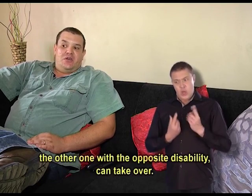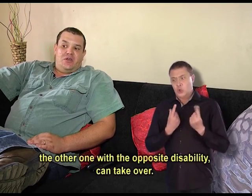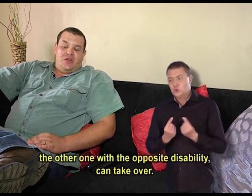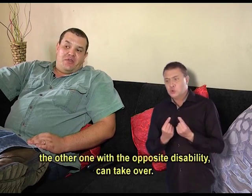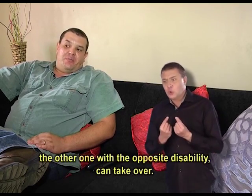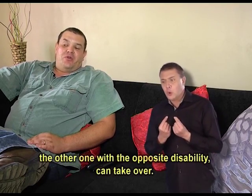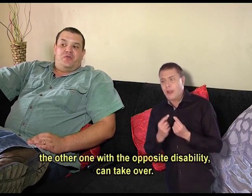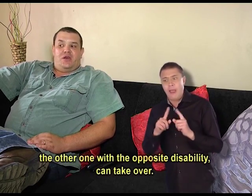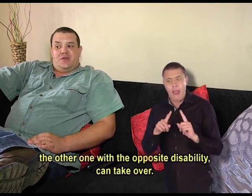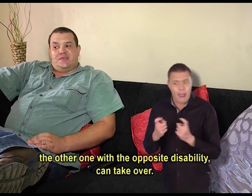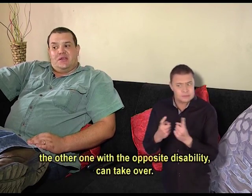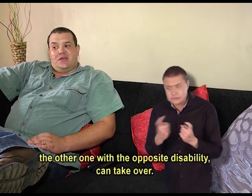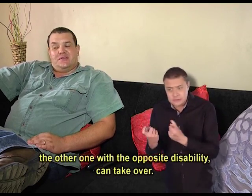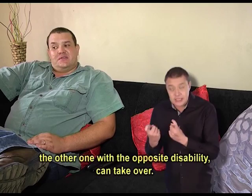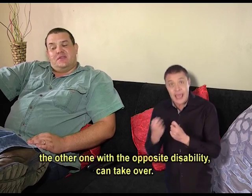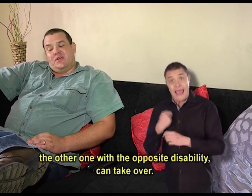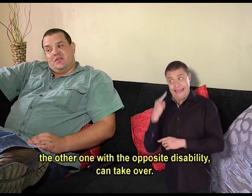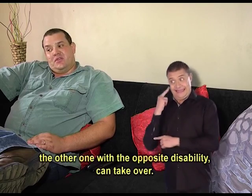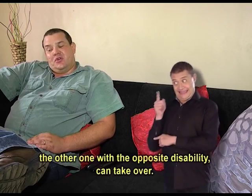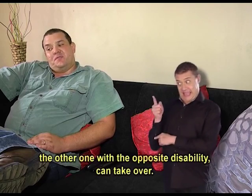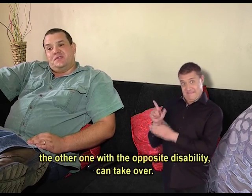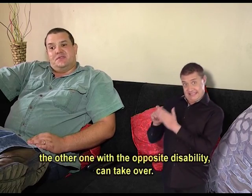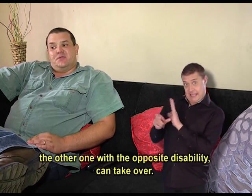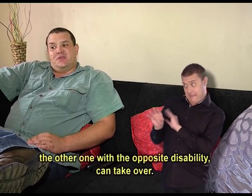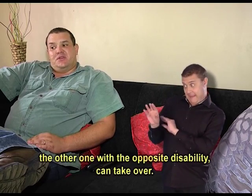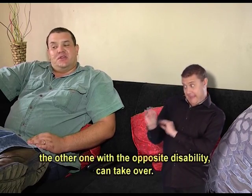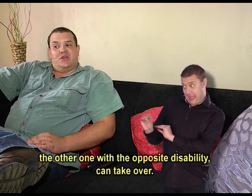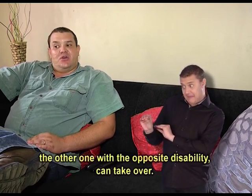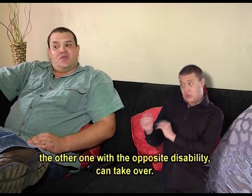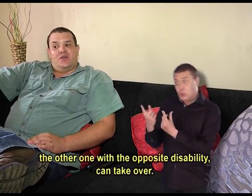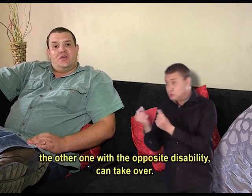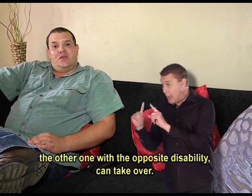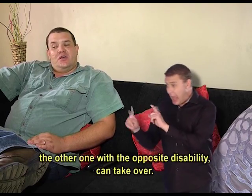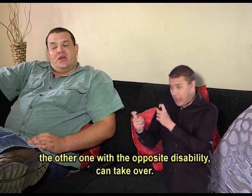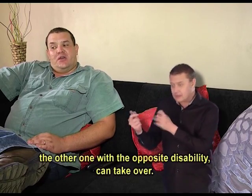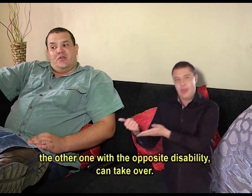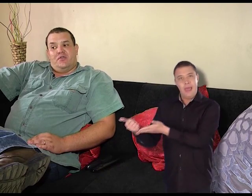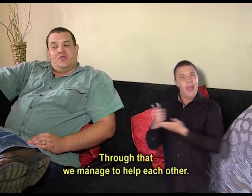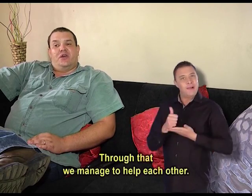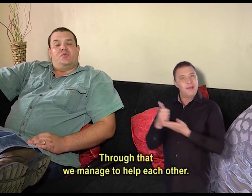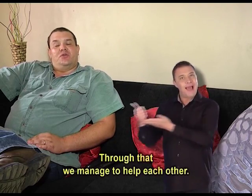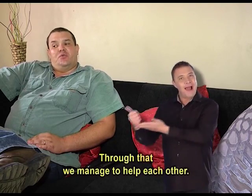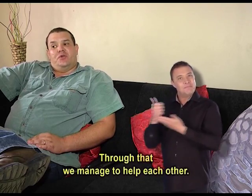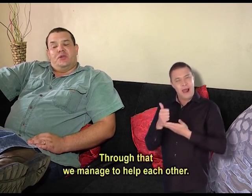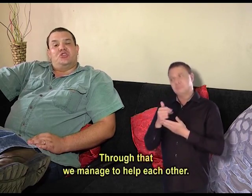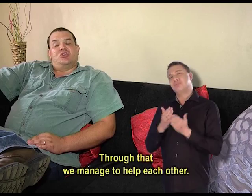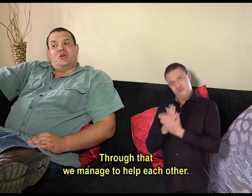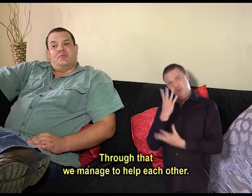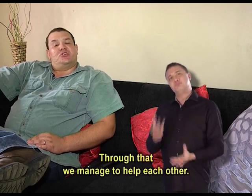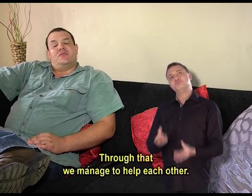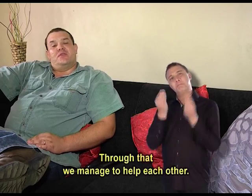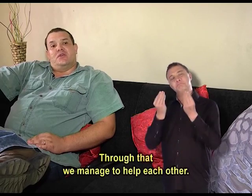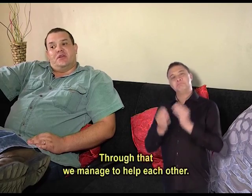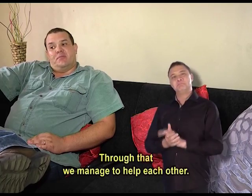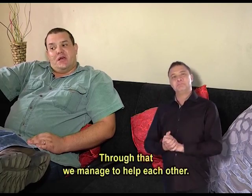The other part of the house that has the opposite disability can take over, and through that we managed to